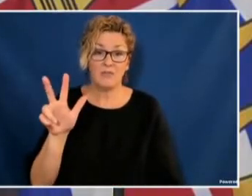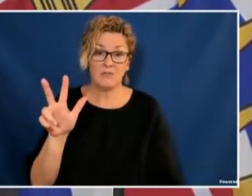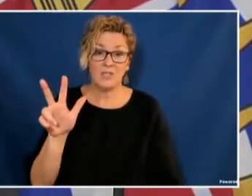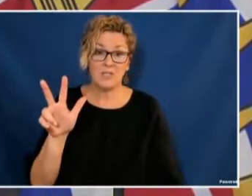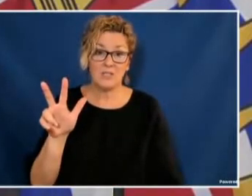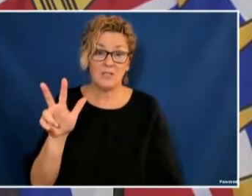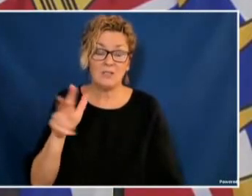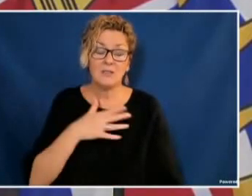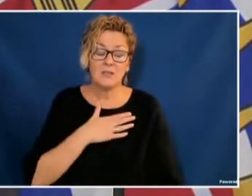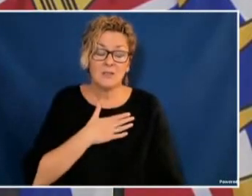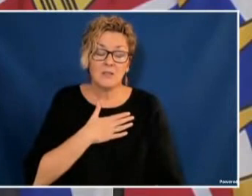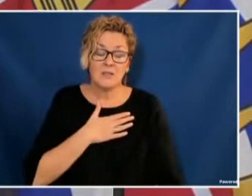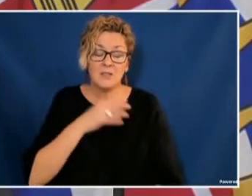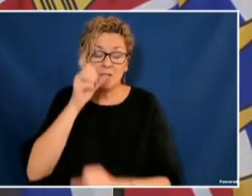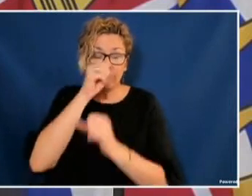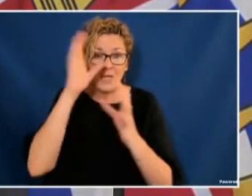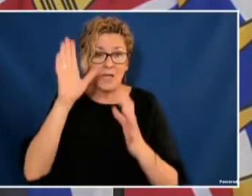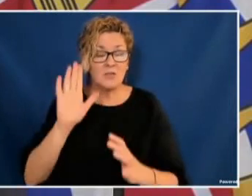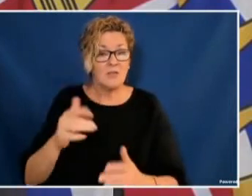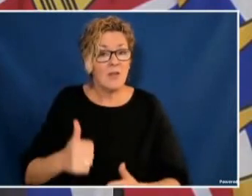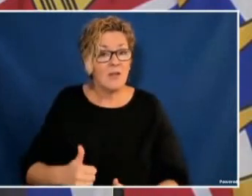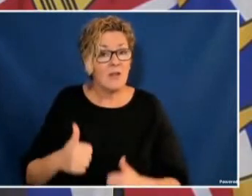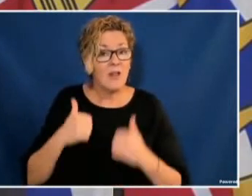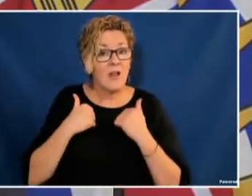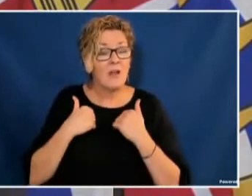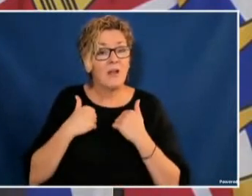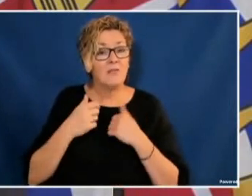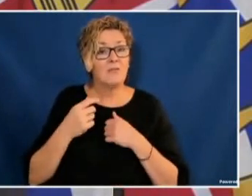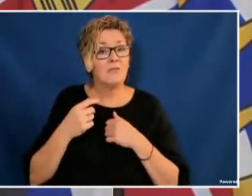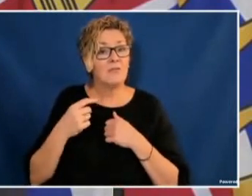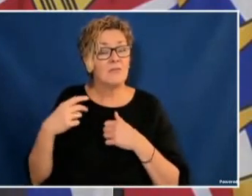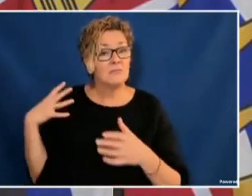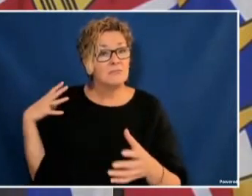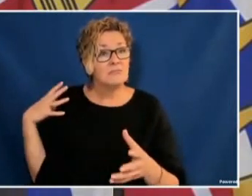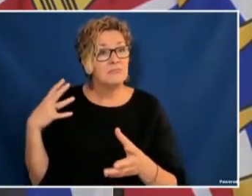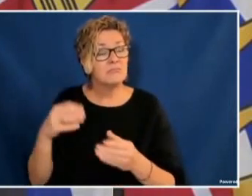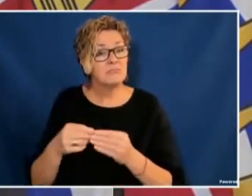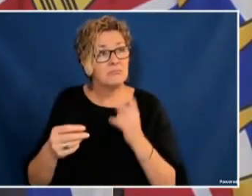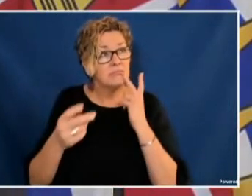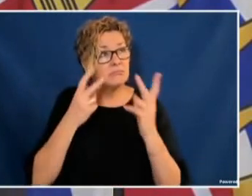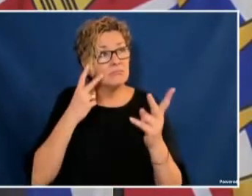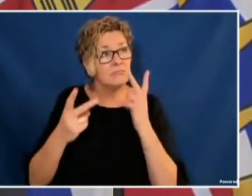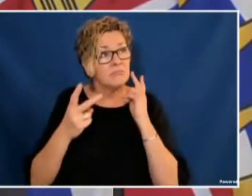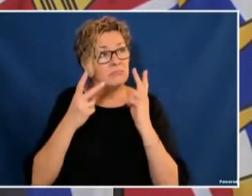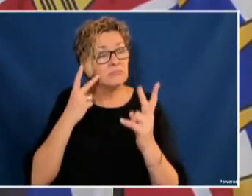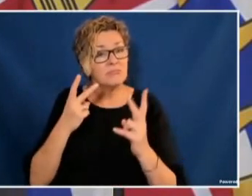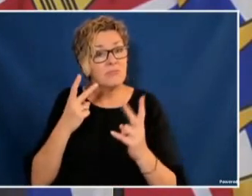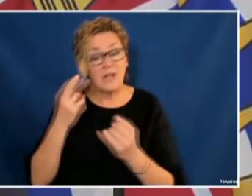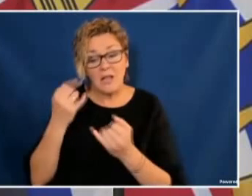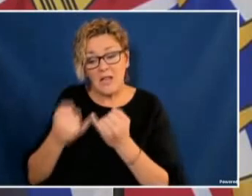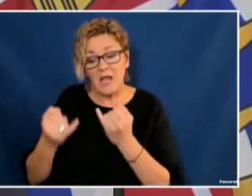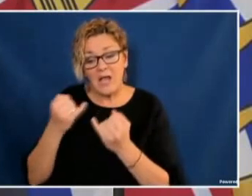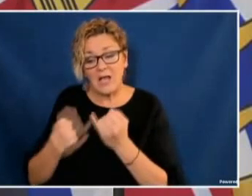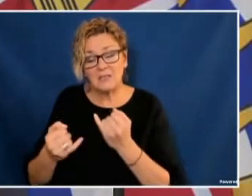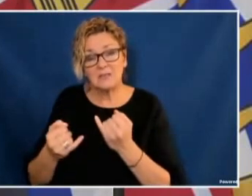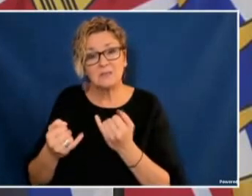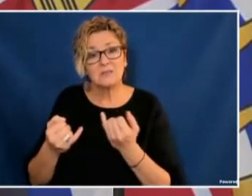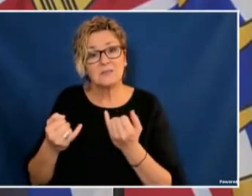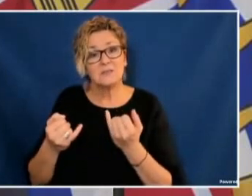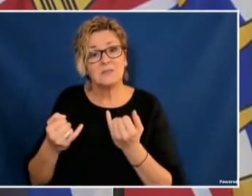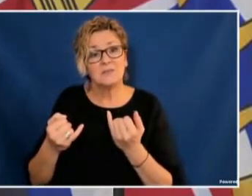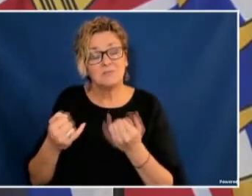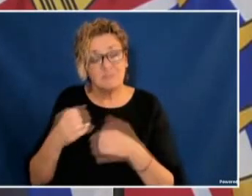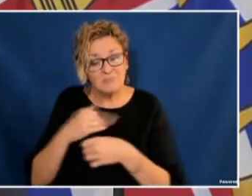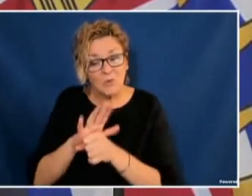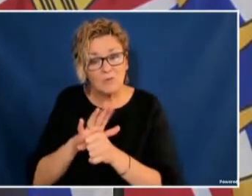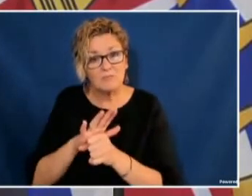outbreaks. So it doesn't reflect ICU deaths at all. Do you have a follow-up, Les? Okay, thanks. Yeah, what's